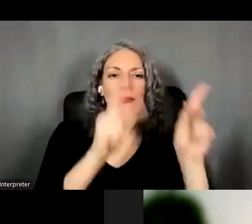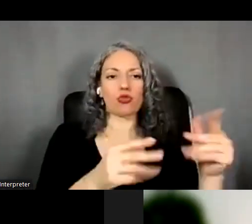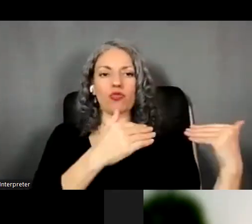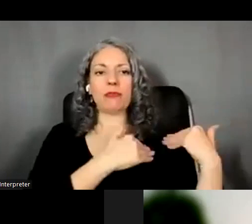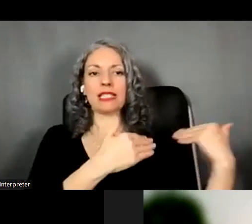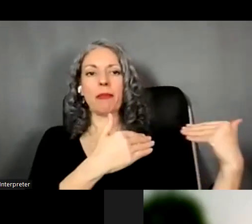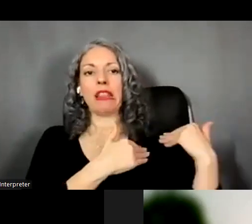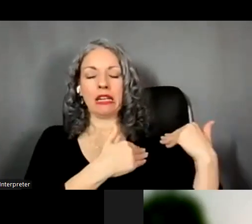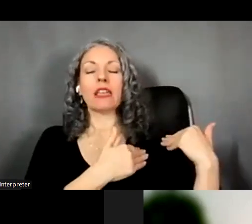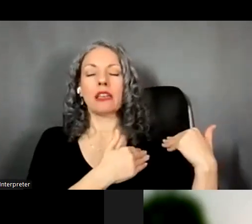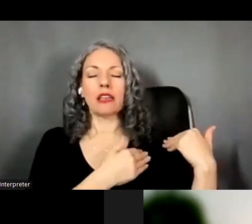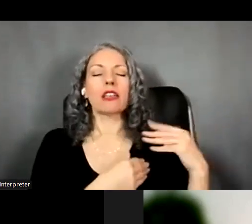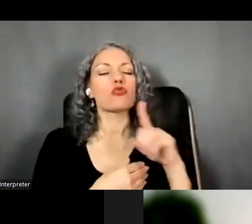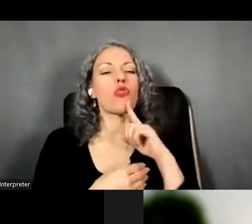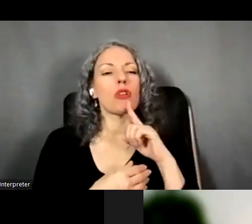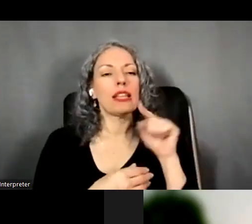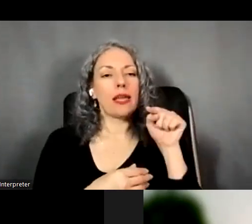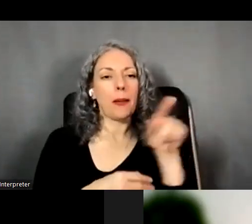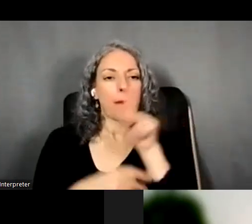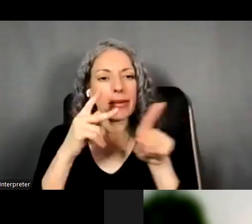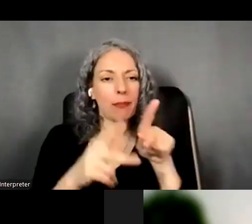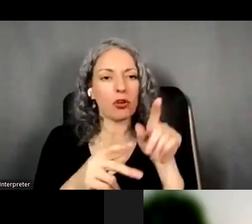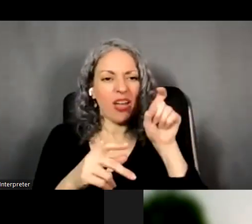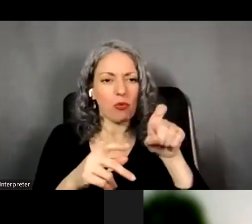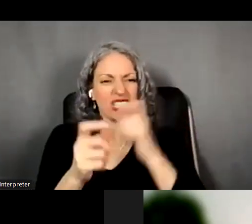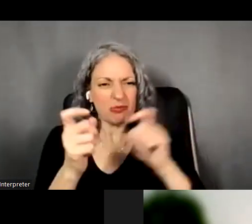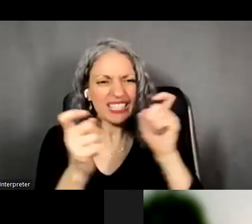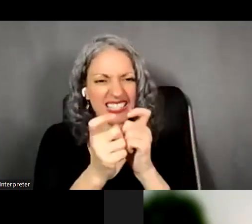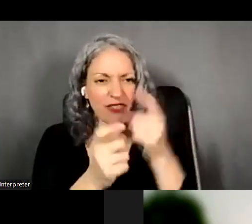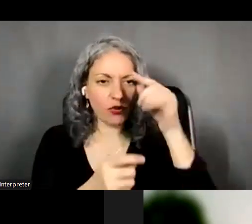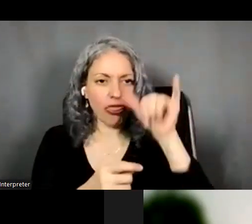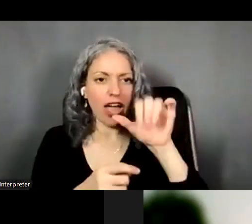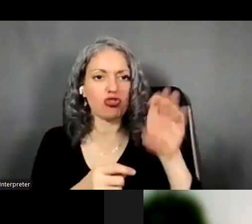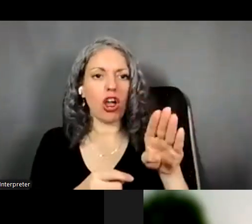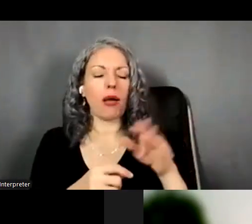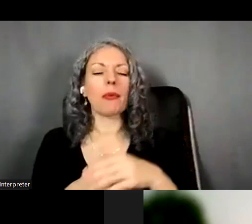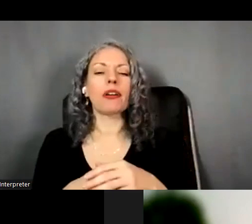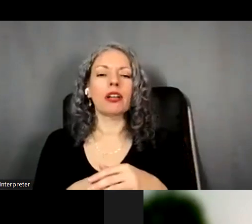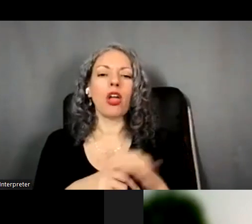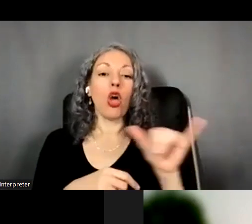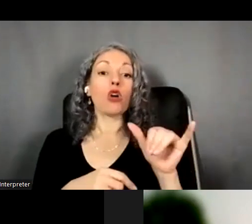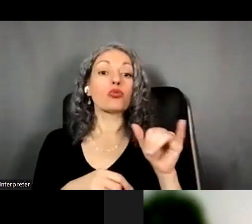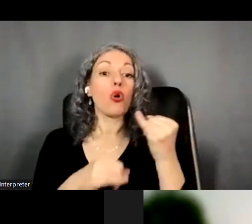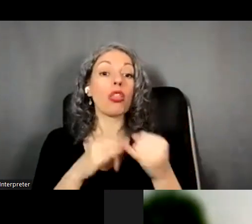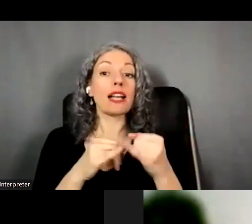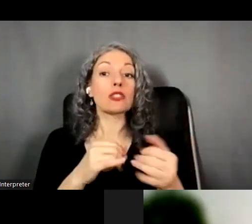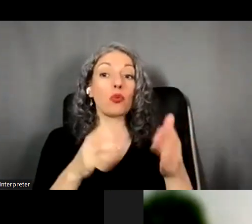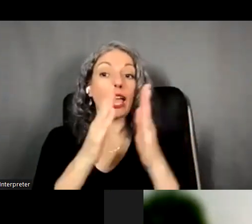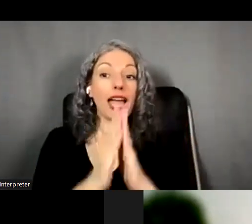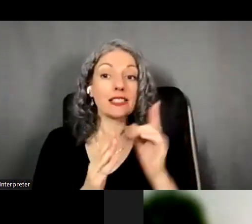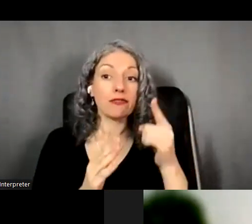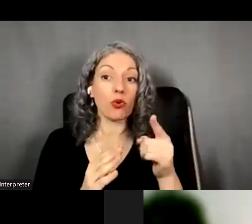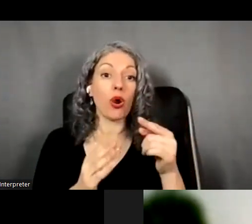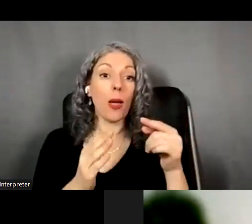really it's a dedicated people to do this. And then finally, we also asked for funding for a billing specialist